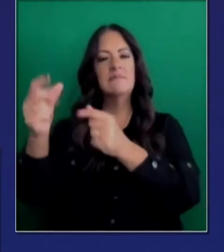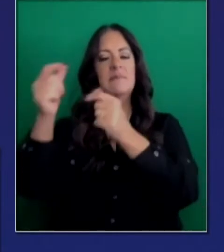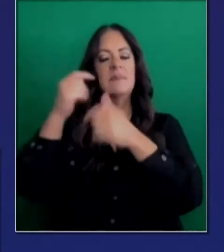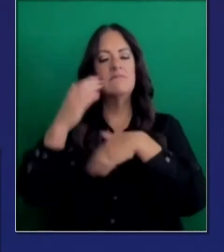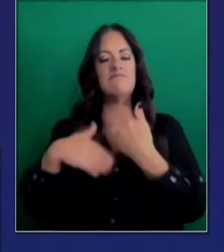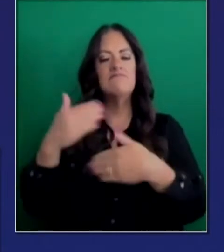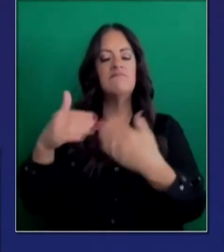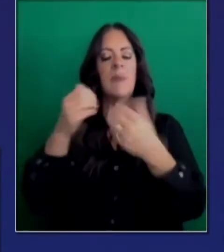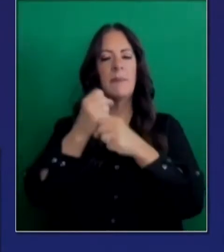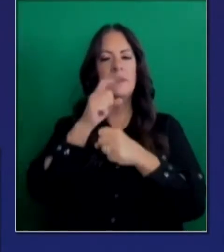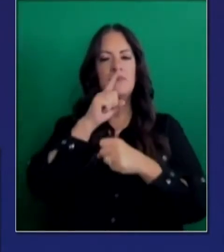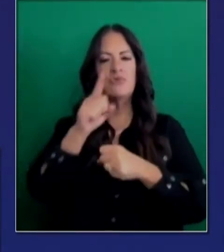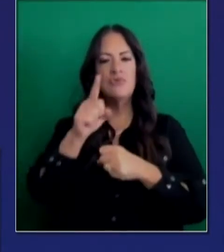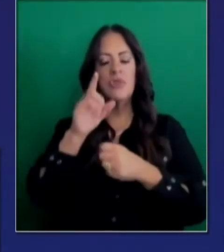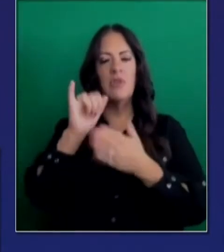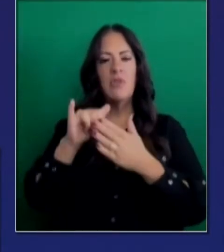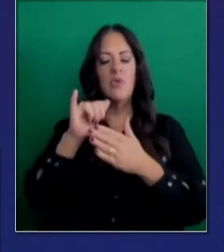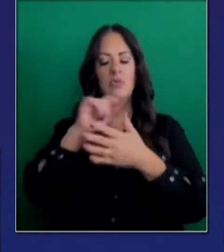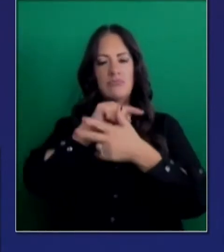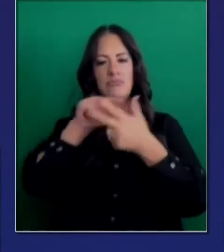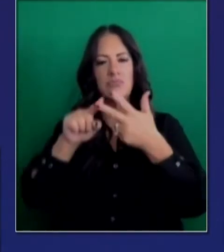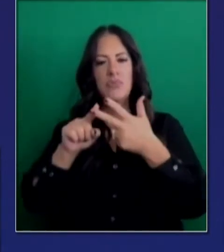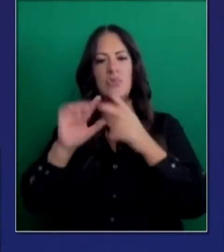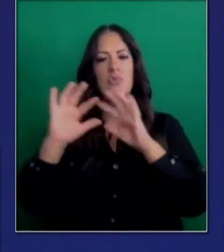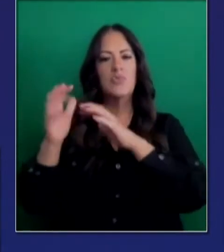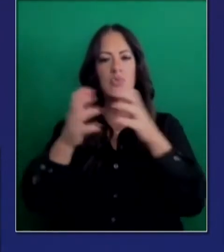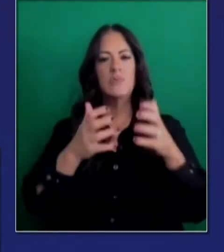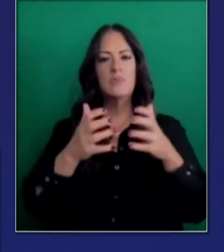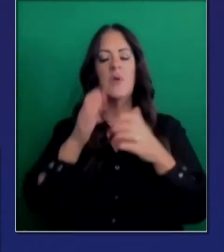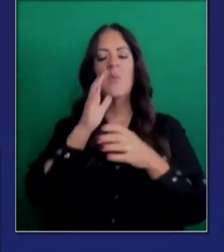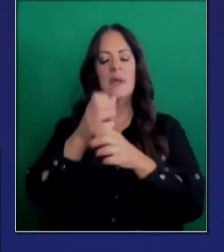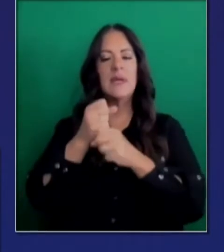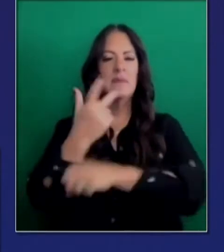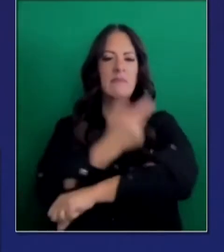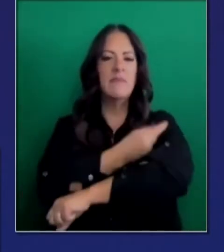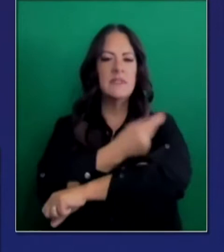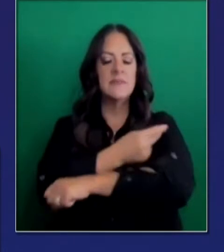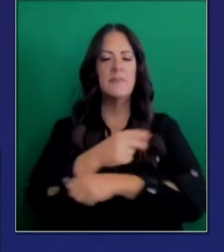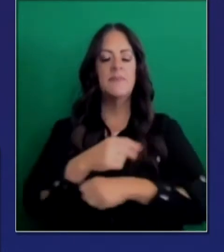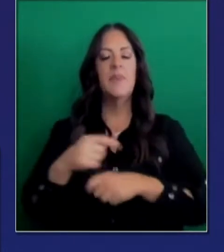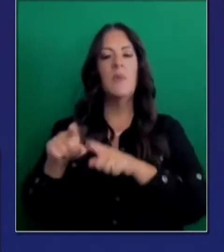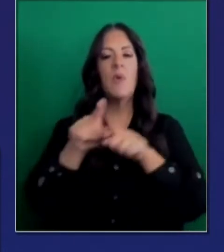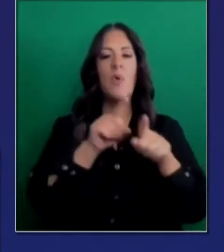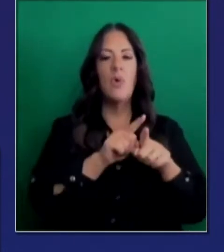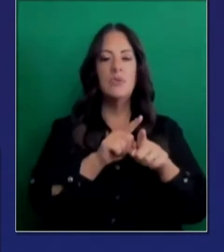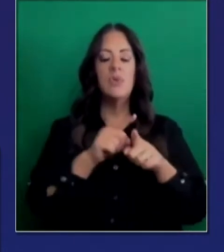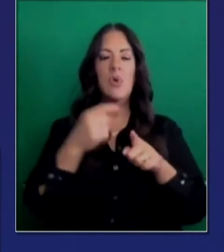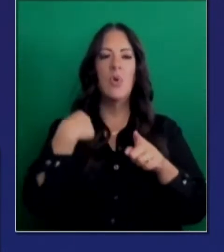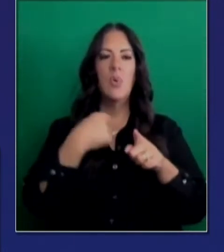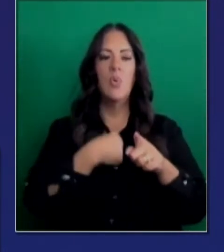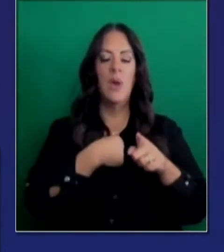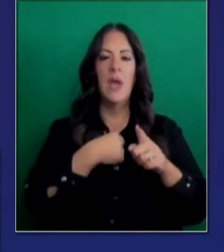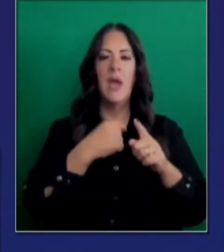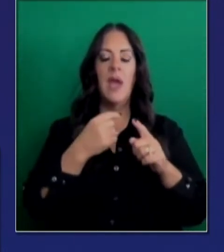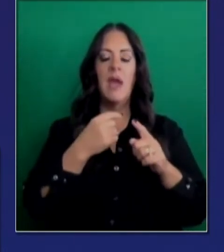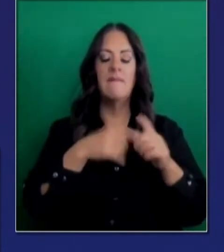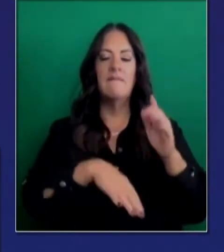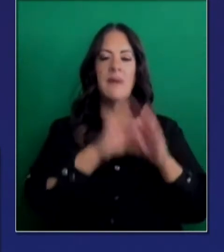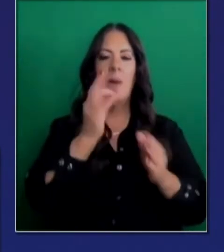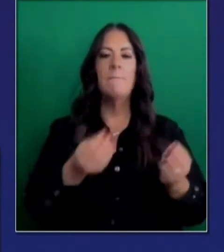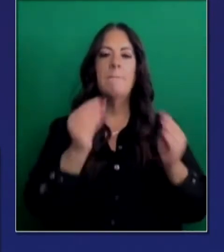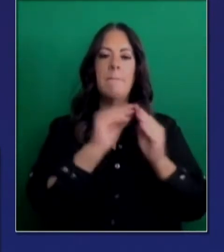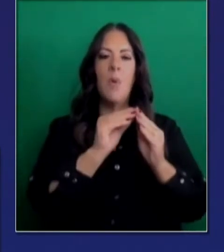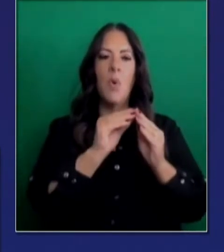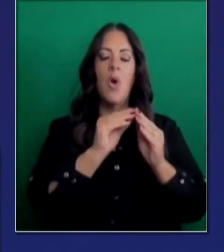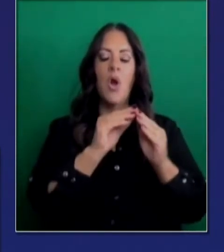the vaccinations. We've also expanded the pool of those that can administer the vaccines. I've received a lot of